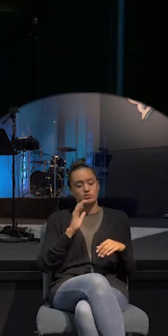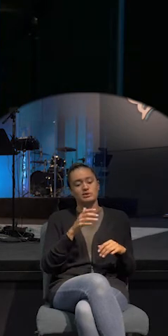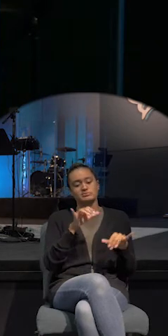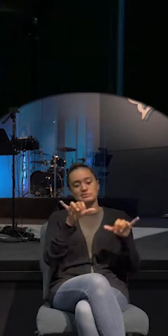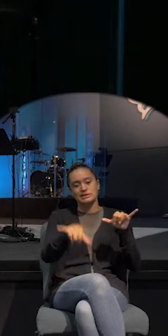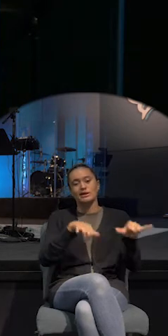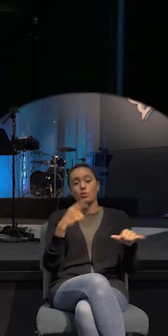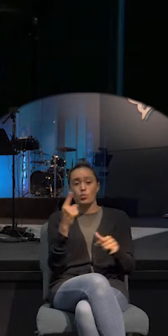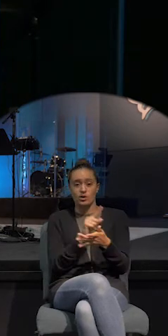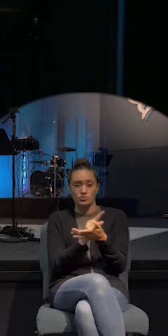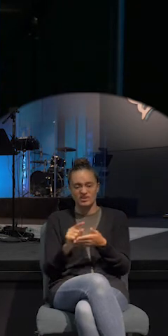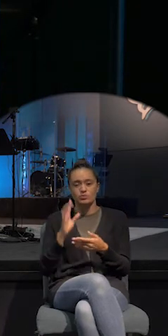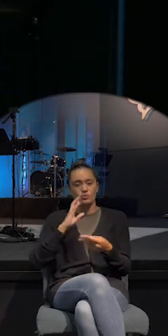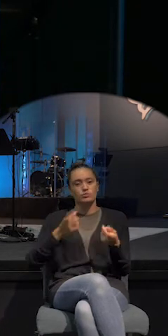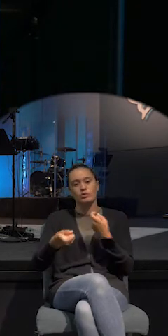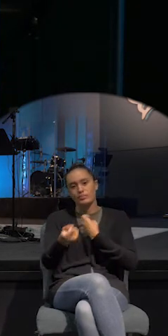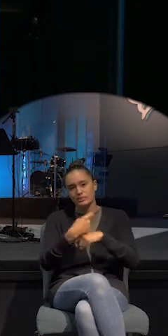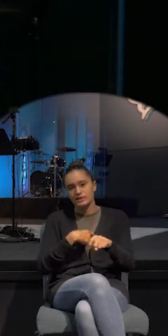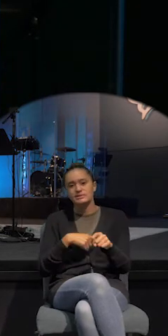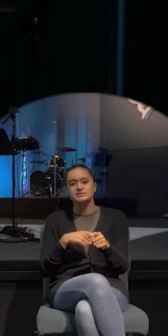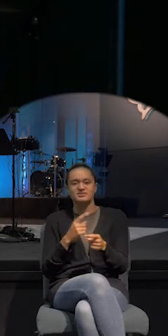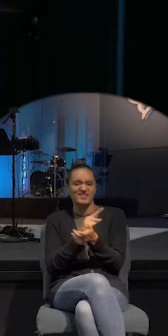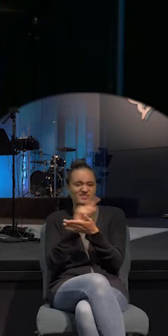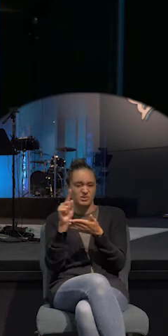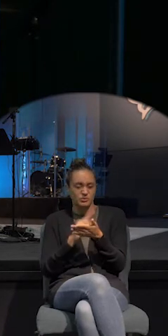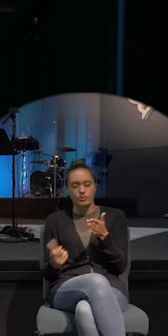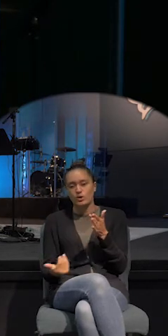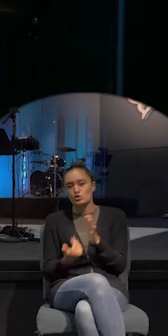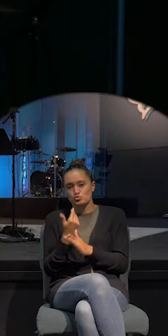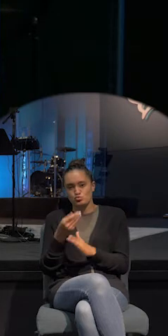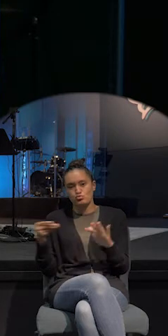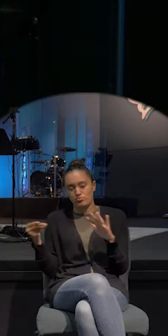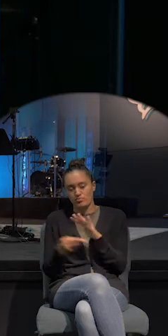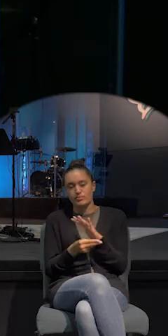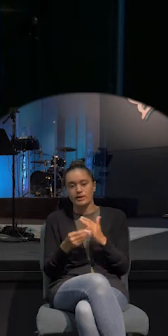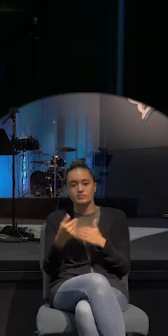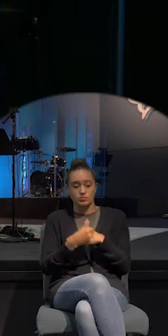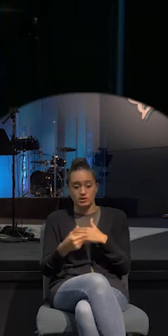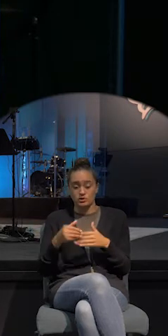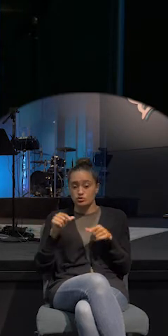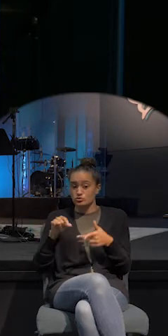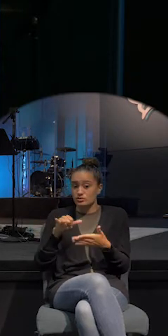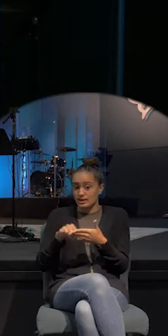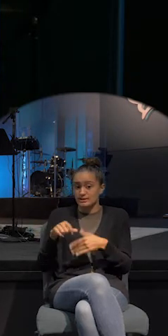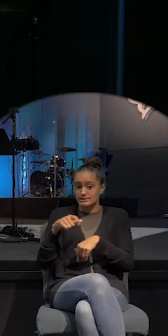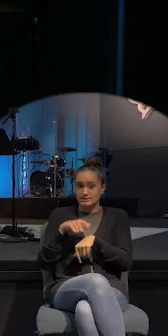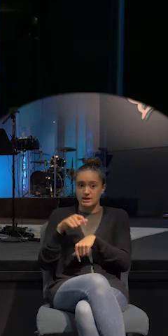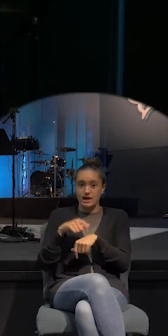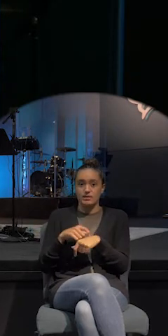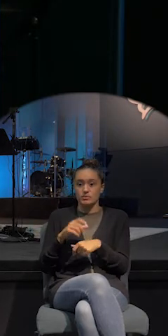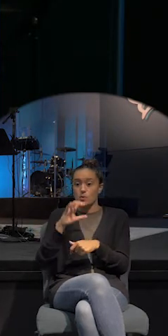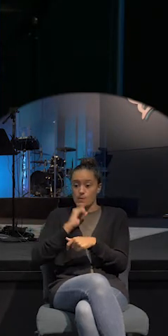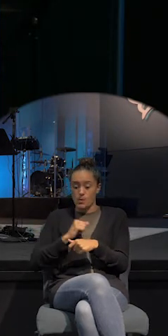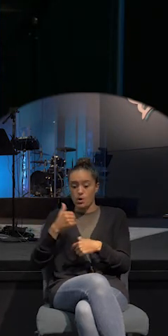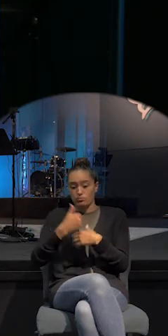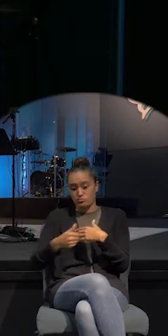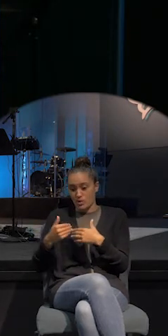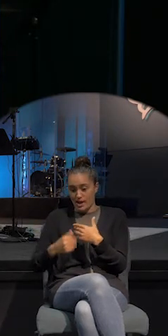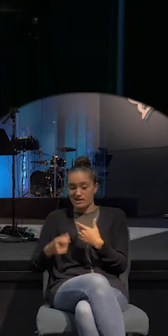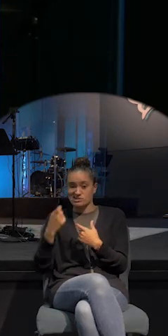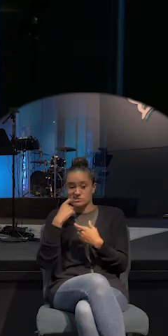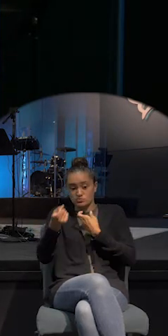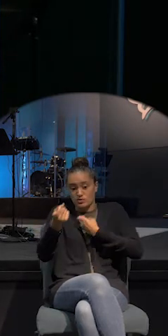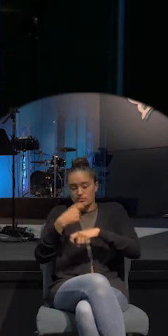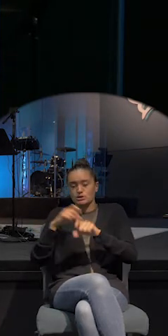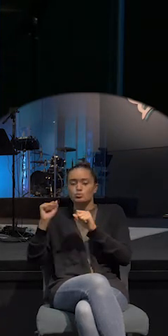would be replaced by freshly baked bread. And at that time, the priests could eat the loaves that had been replaced. So Jesus